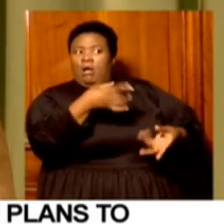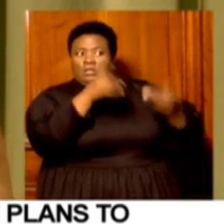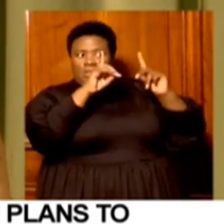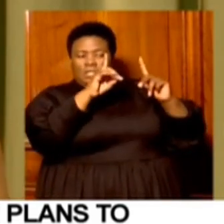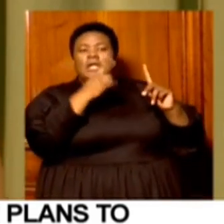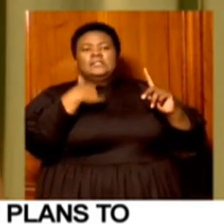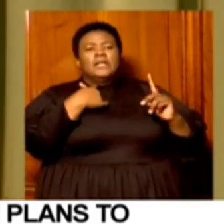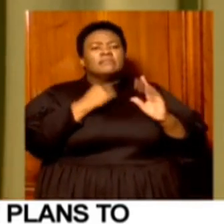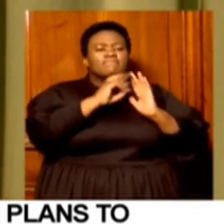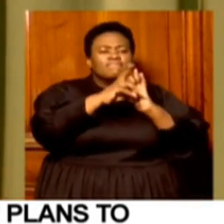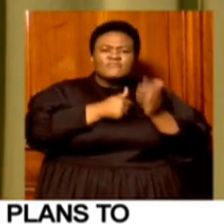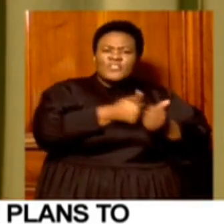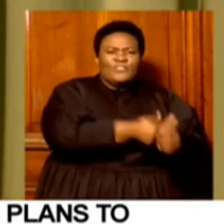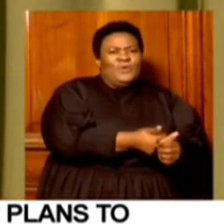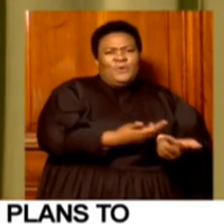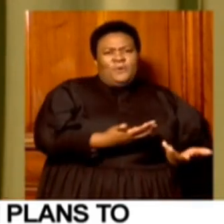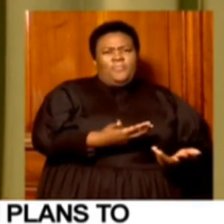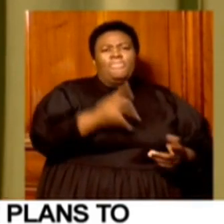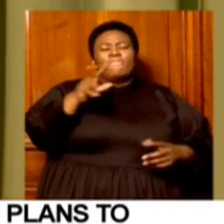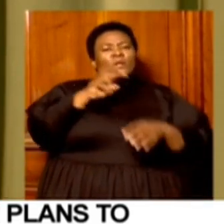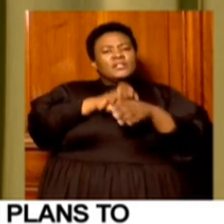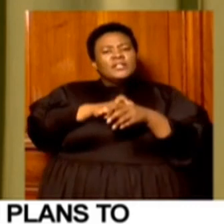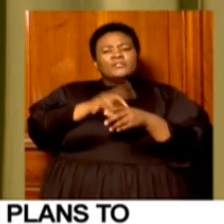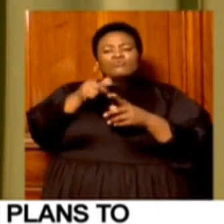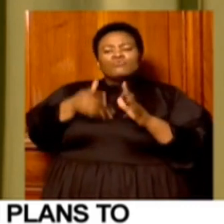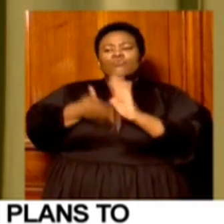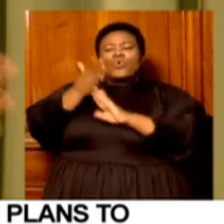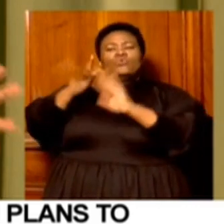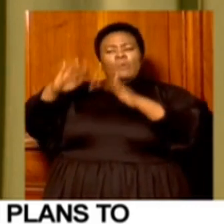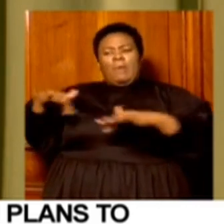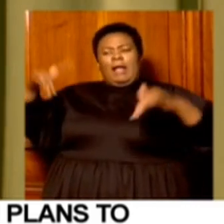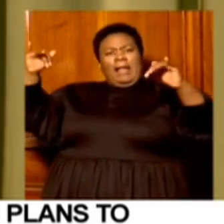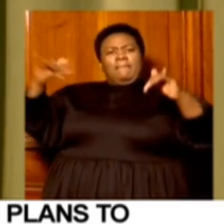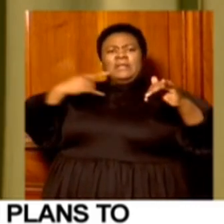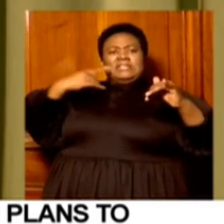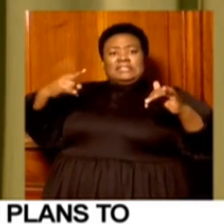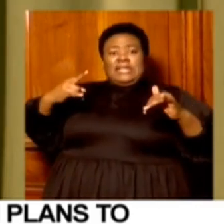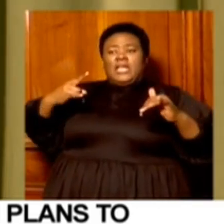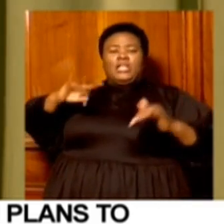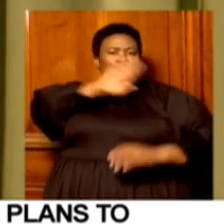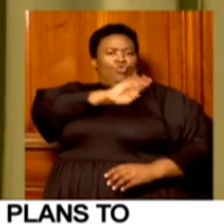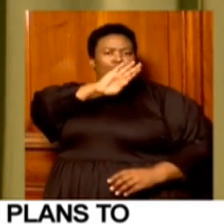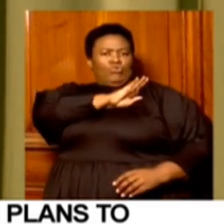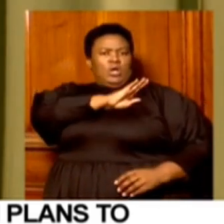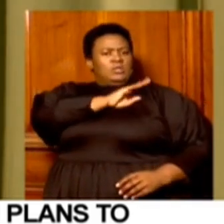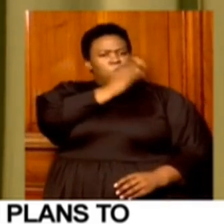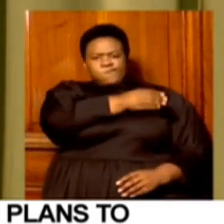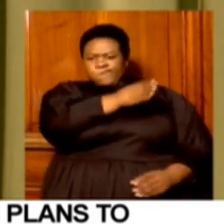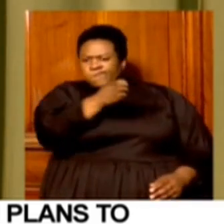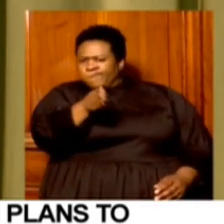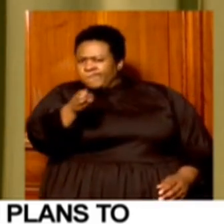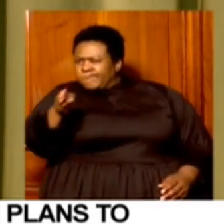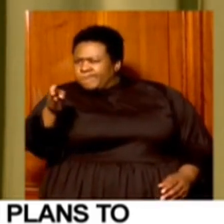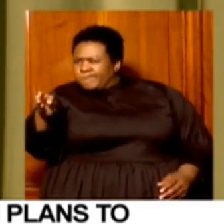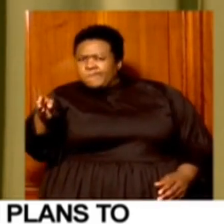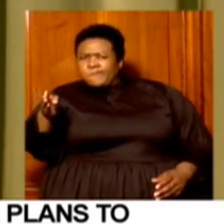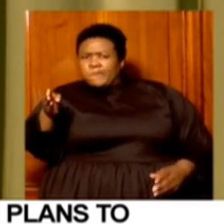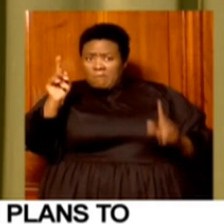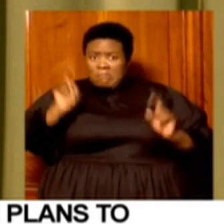have to go to a state of emergency in parliament and agree soldiers every corner. You don't see